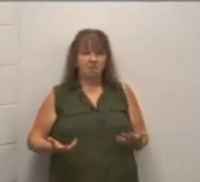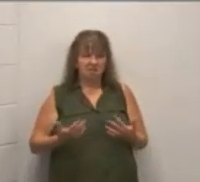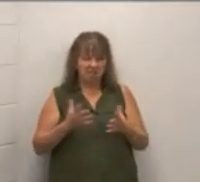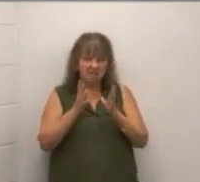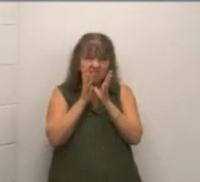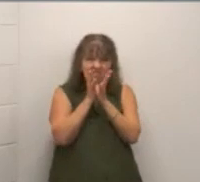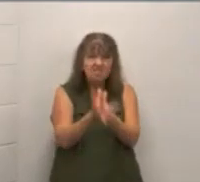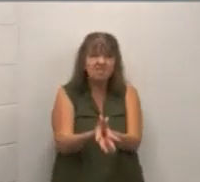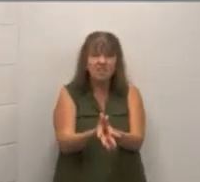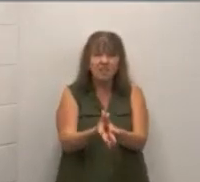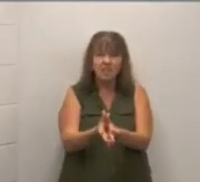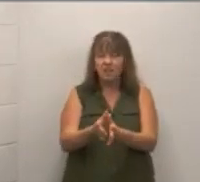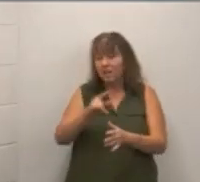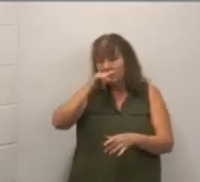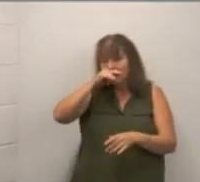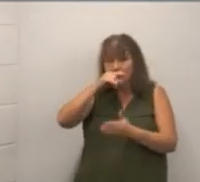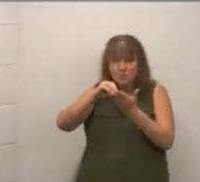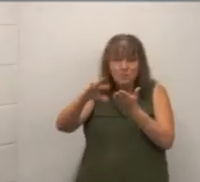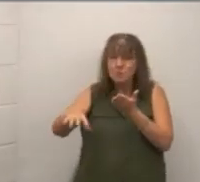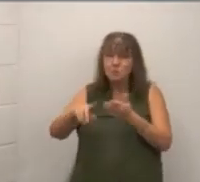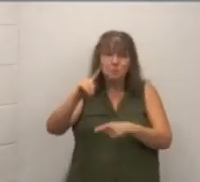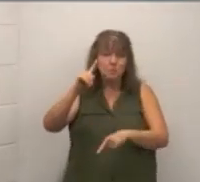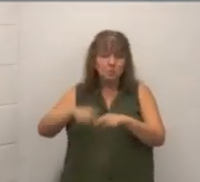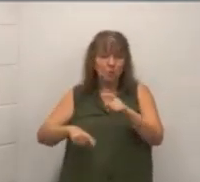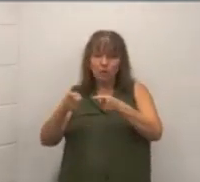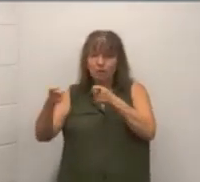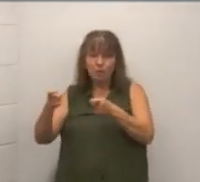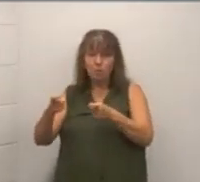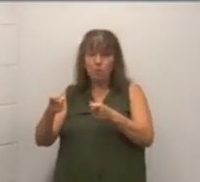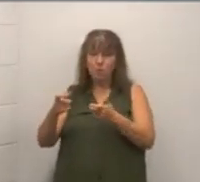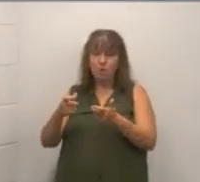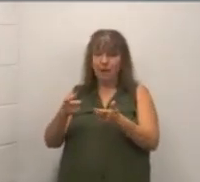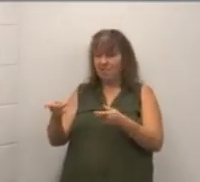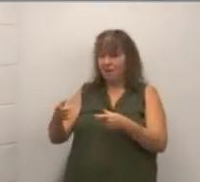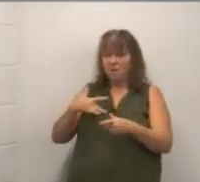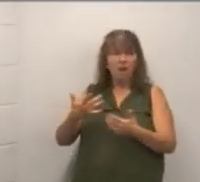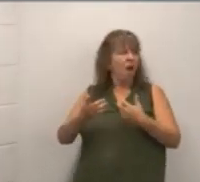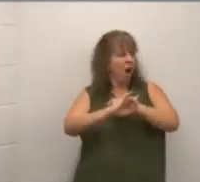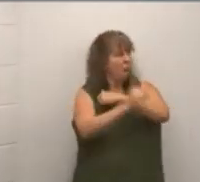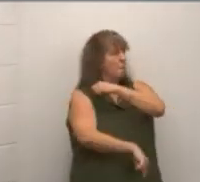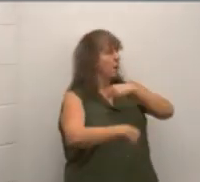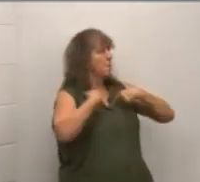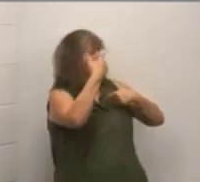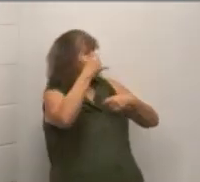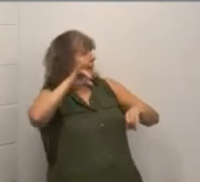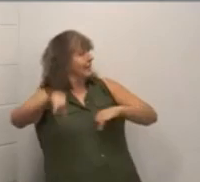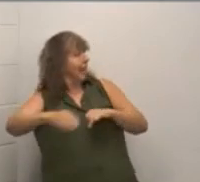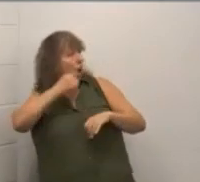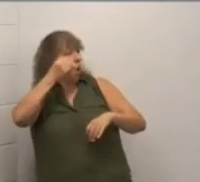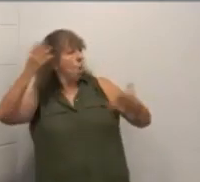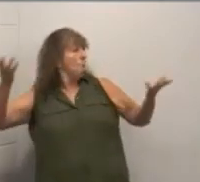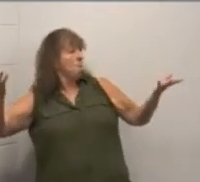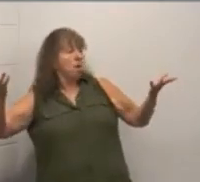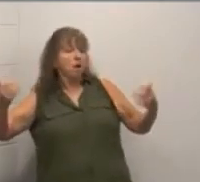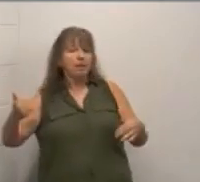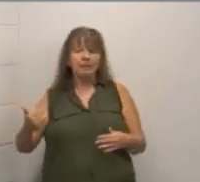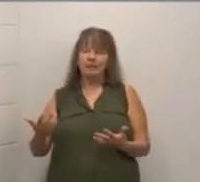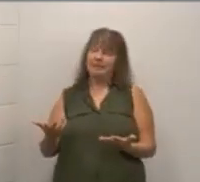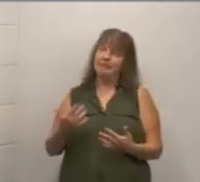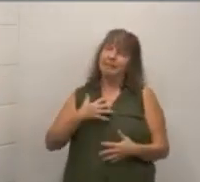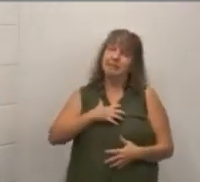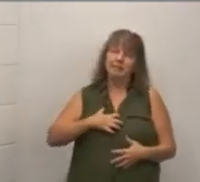control, and may feel that they're being penalized for that. What I don't know